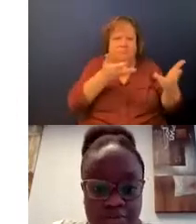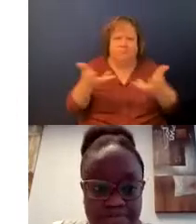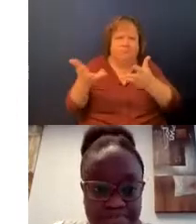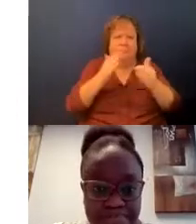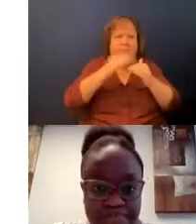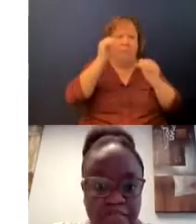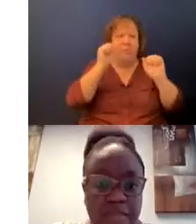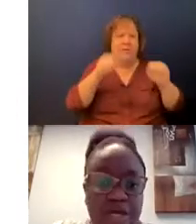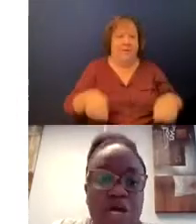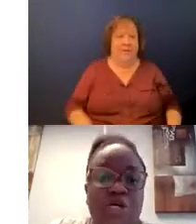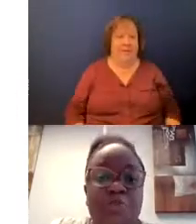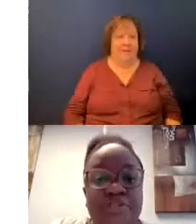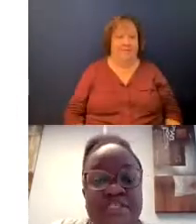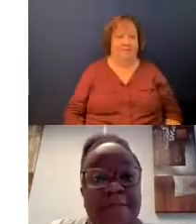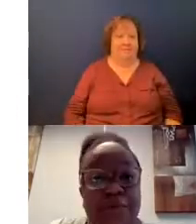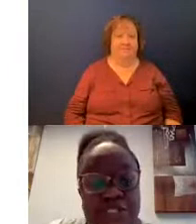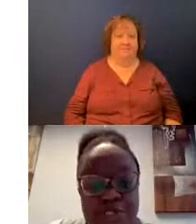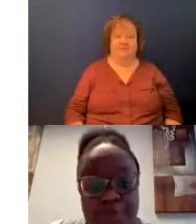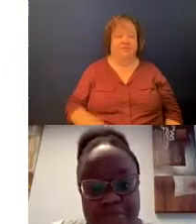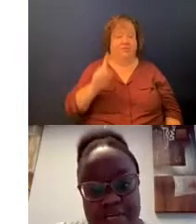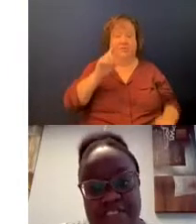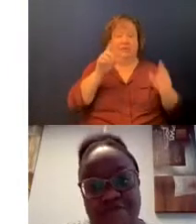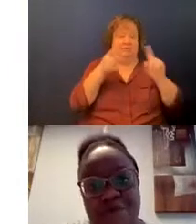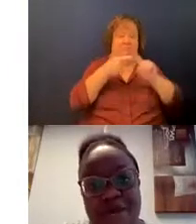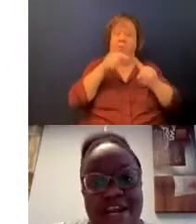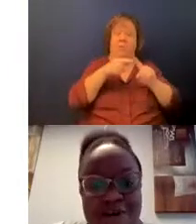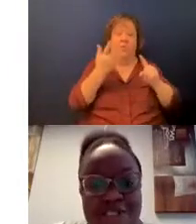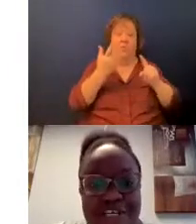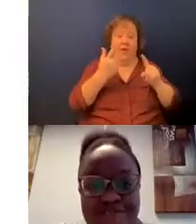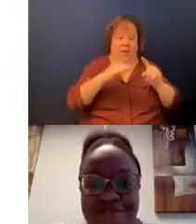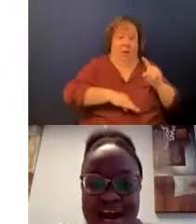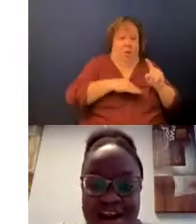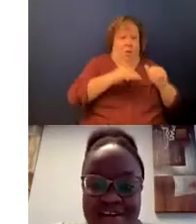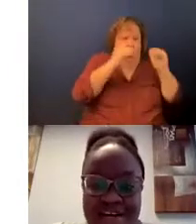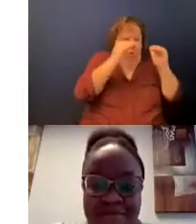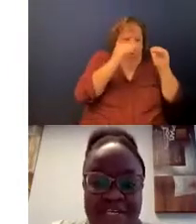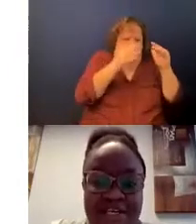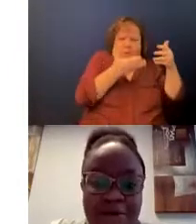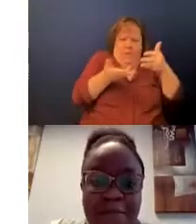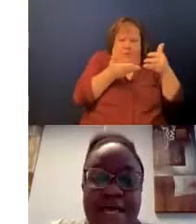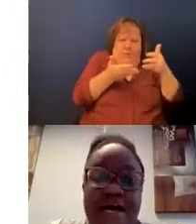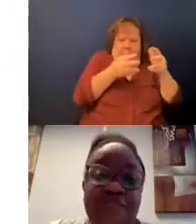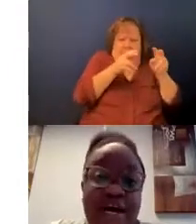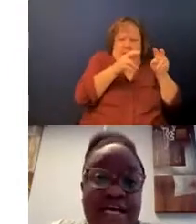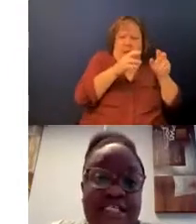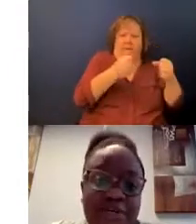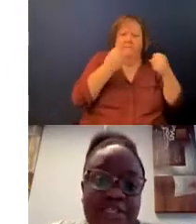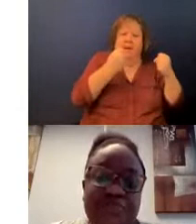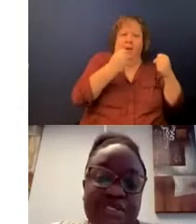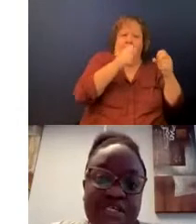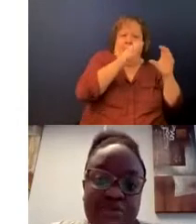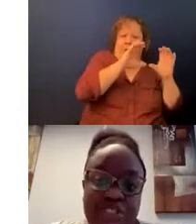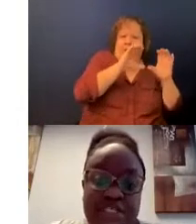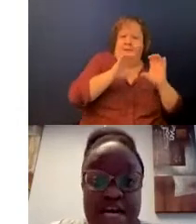youth. To put this approach into perspective, we are now going to hear from Karen Carbajalino and their experience